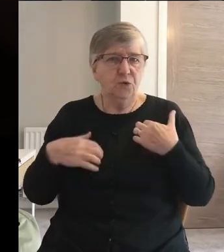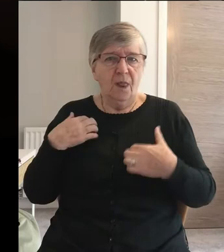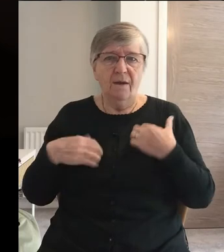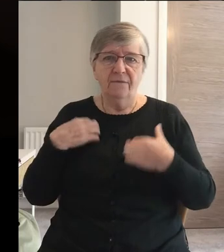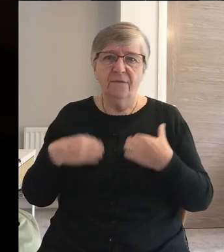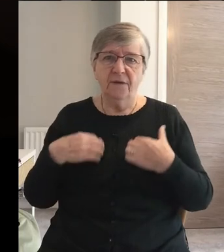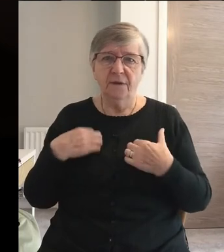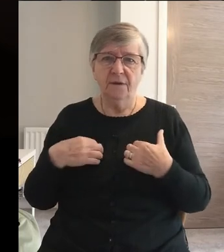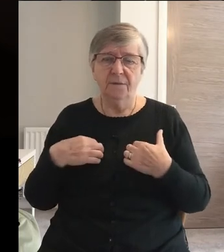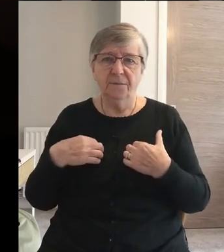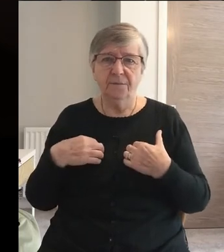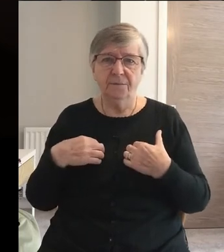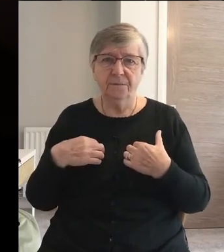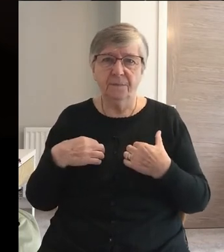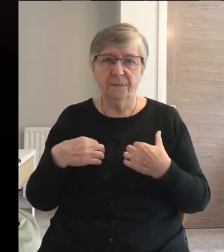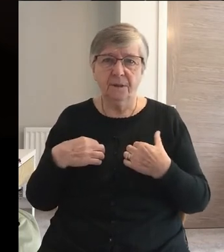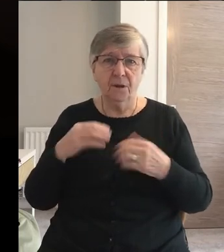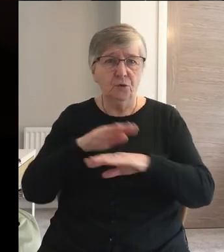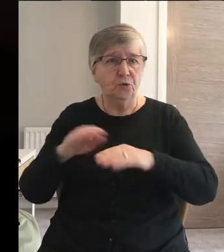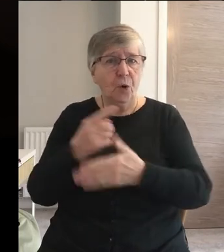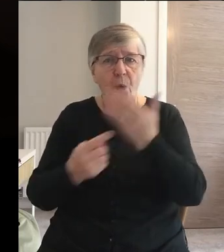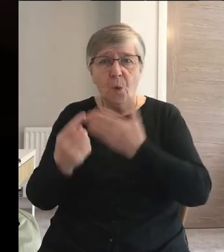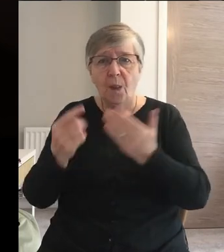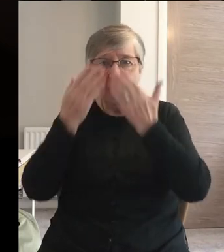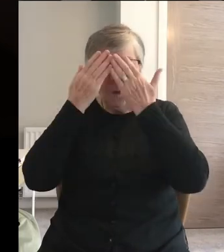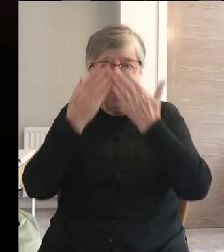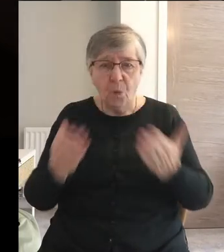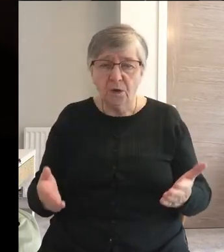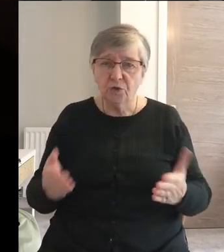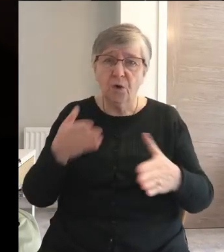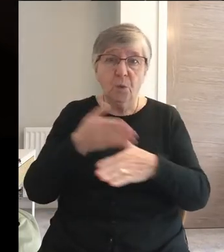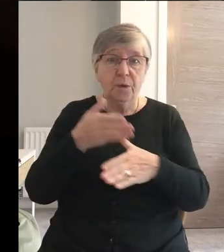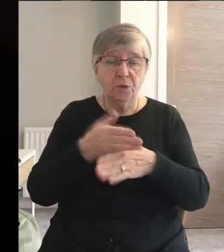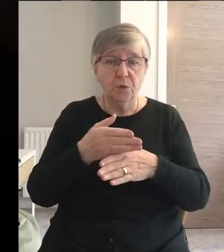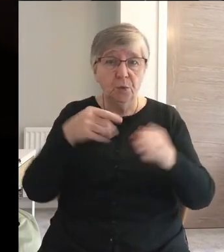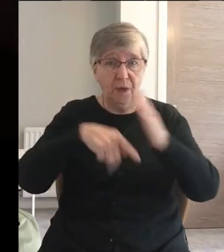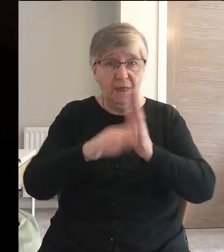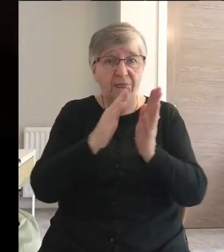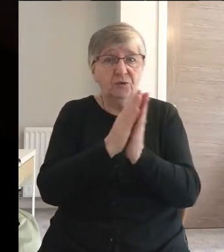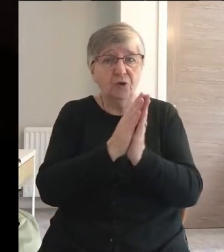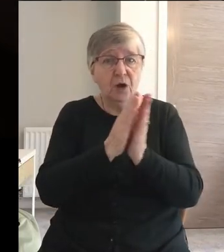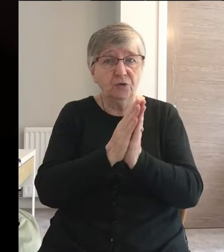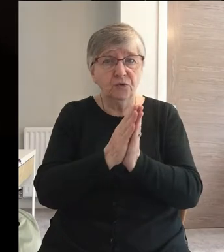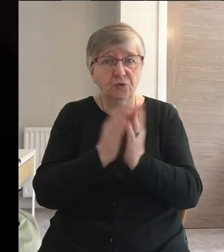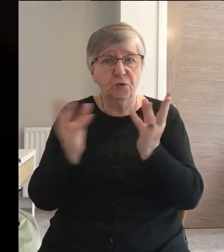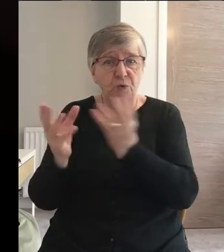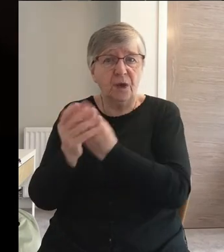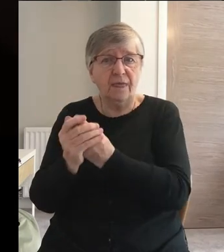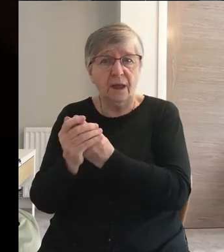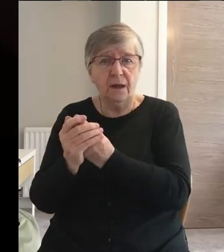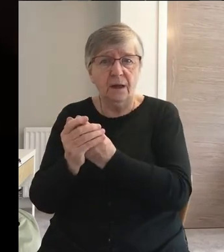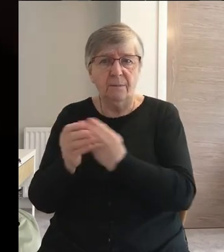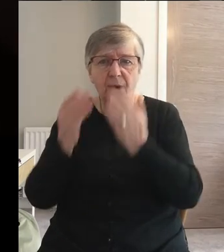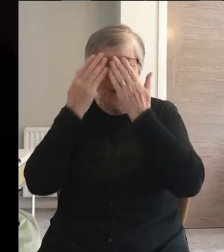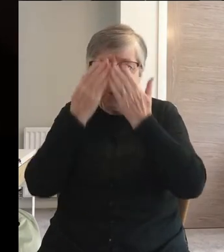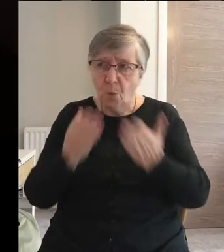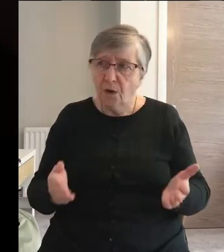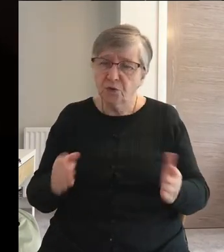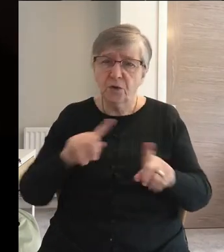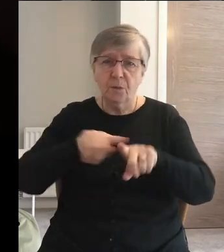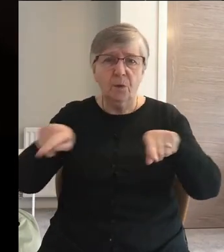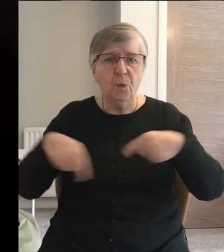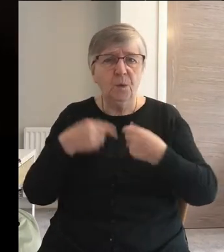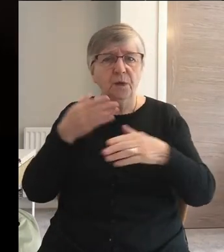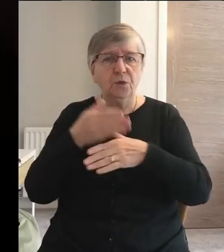May our worship live, not just our worship that we do in a service, but the worship that too that we do